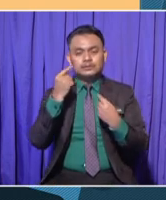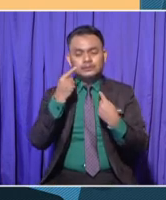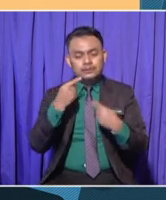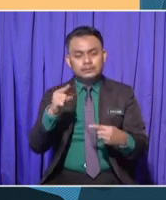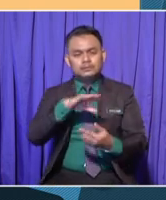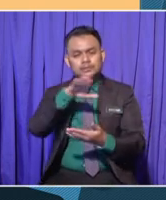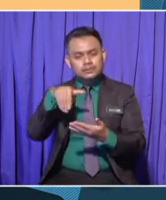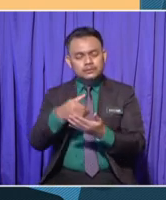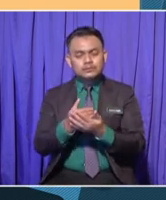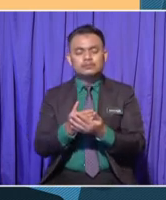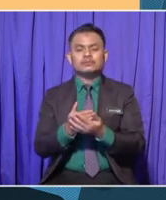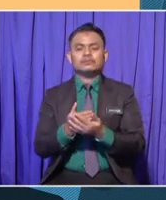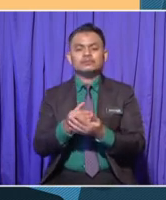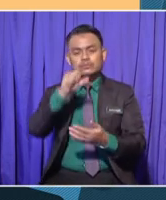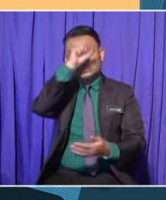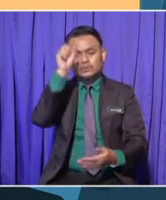questions correctly.